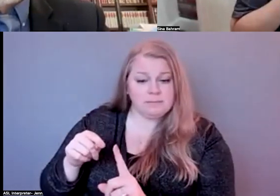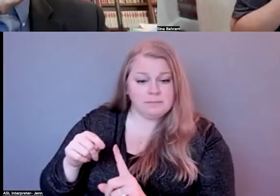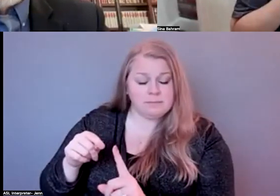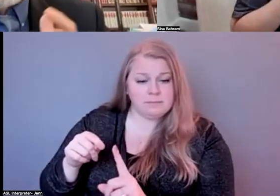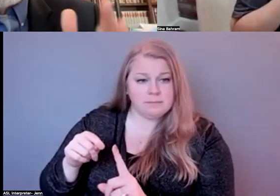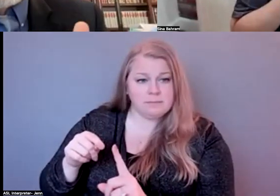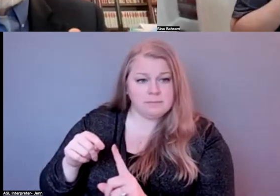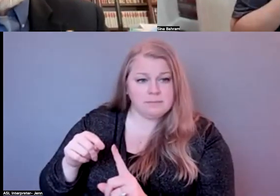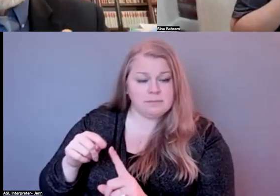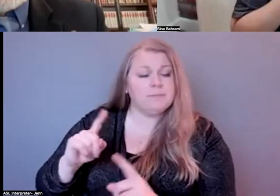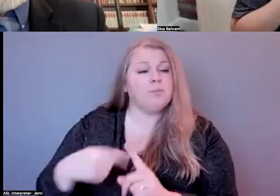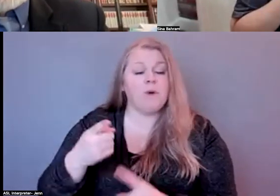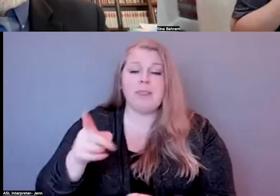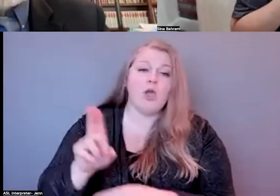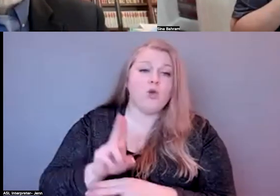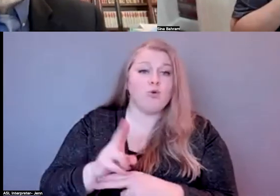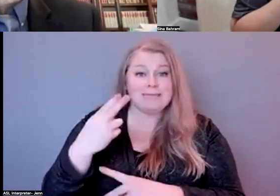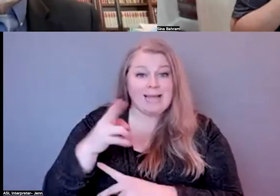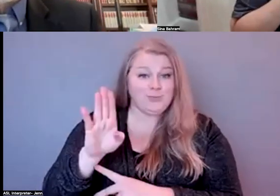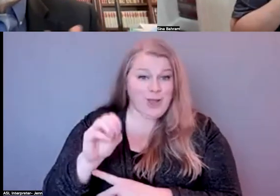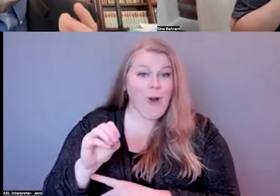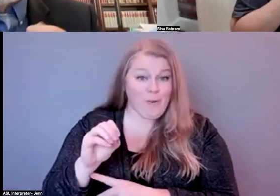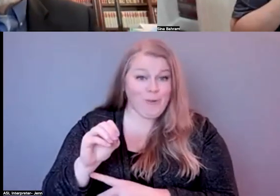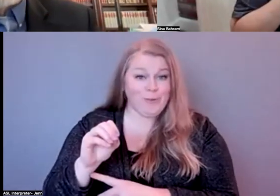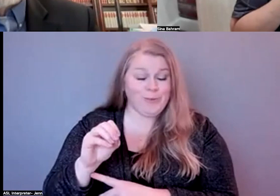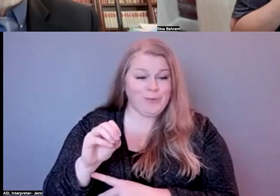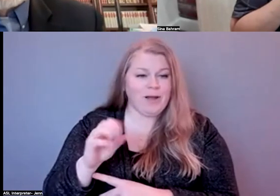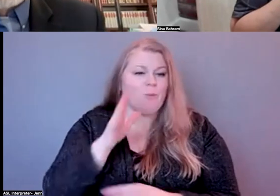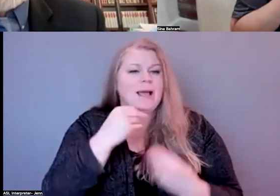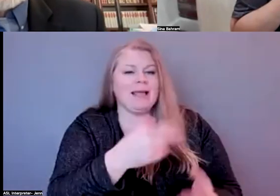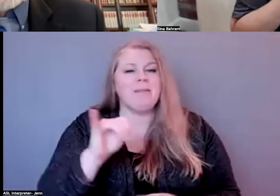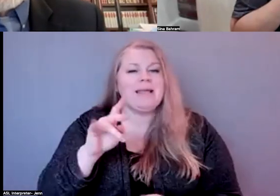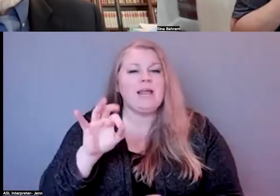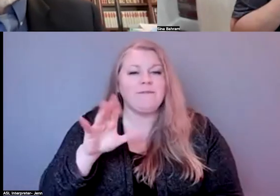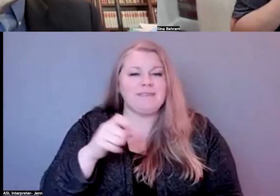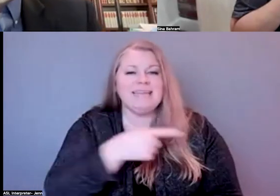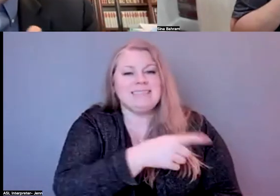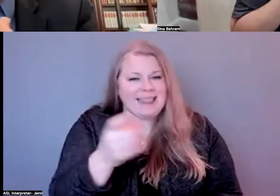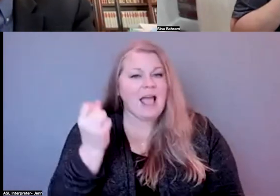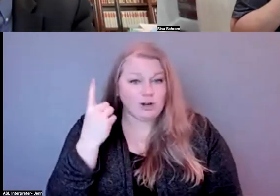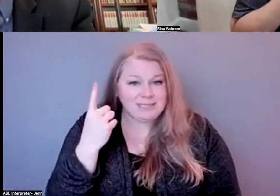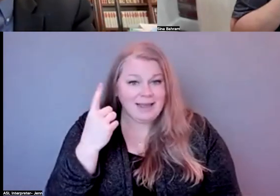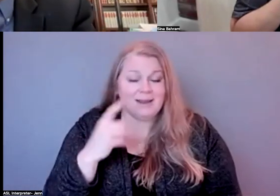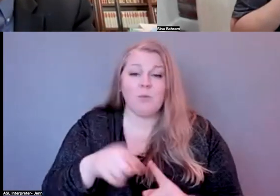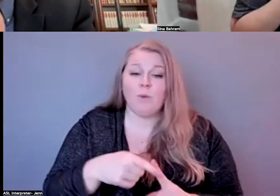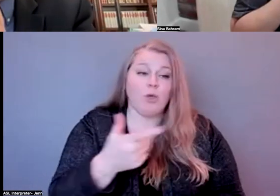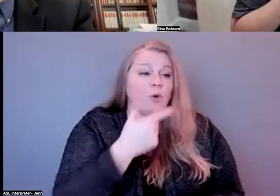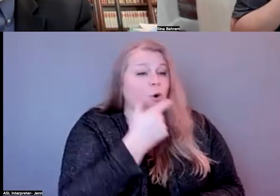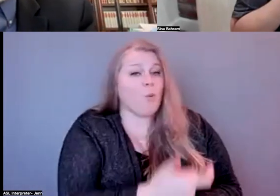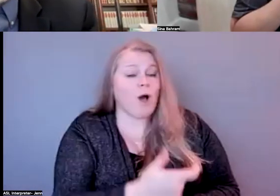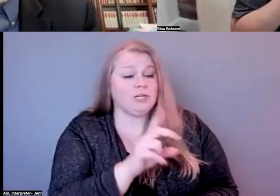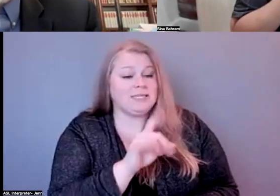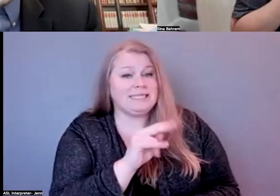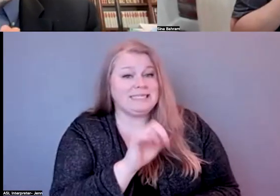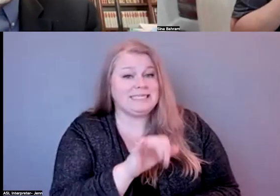they go to use HBO, it gives them an interface they can understand. When they go to watch Disney